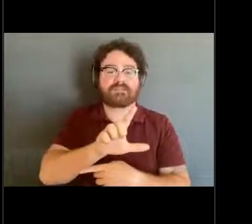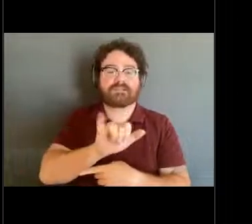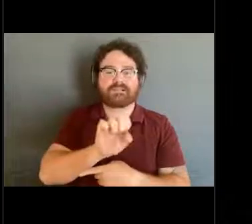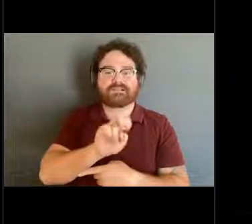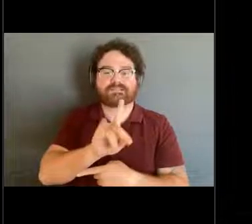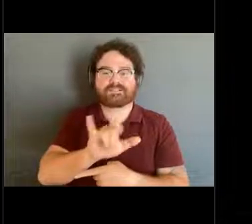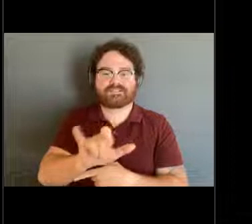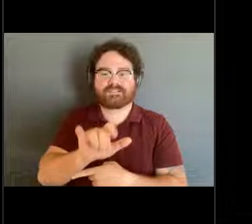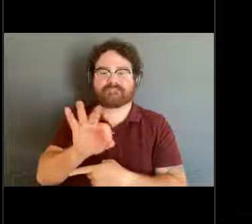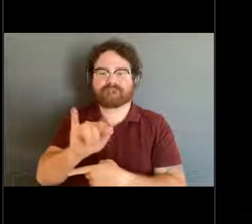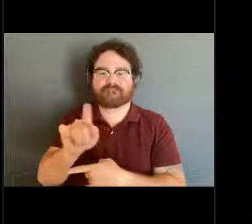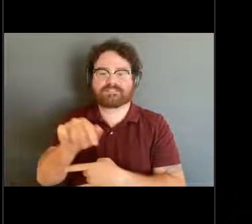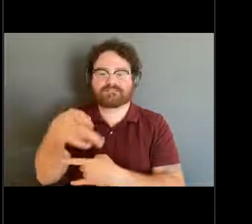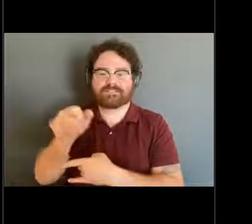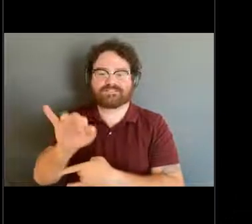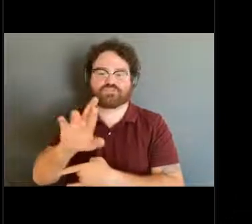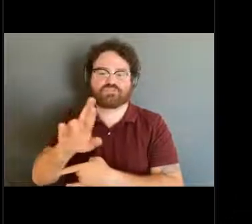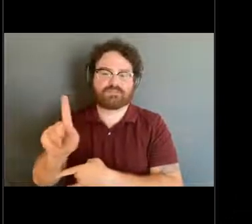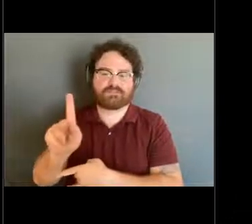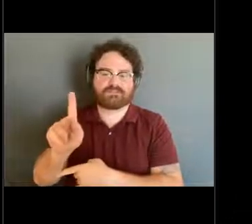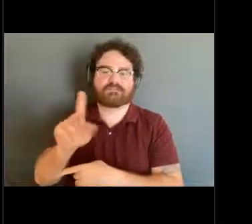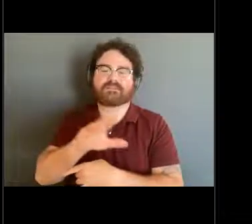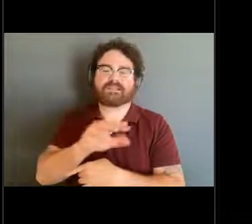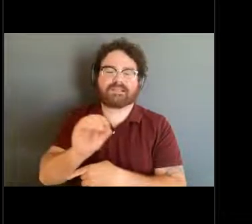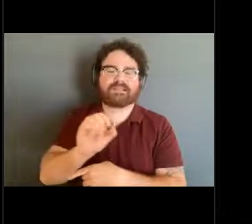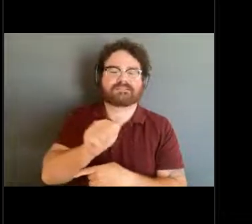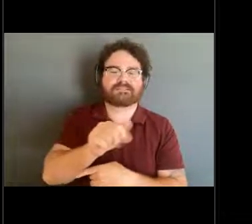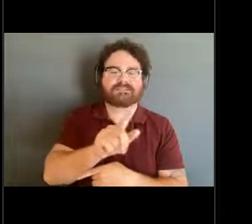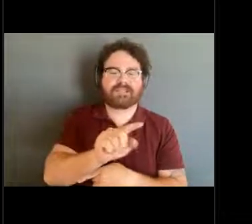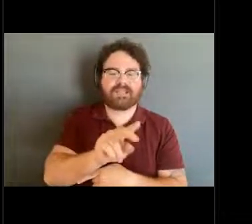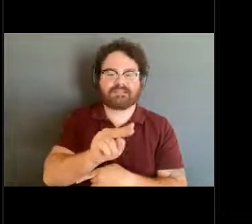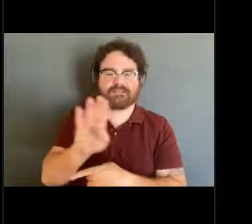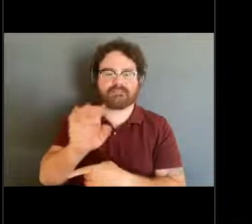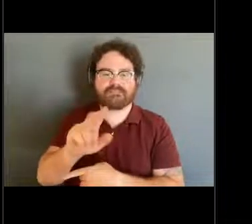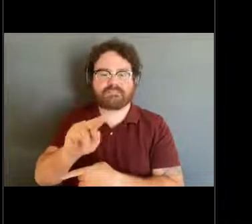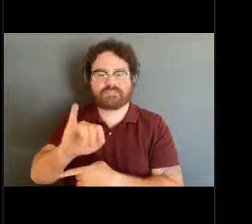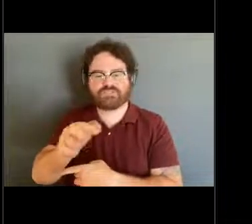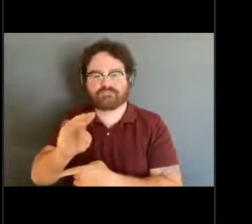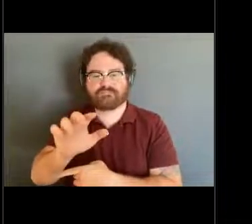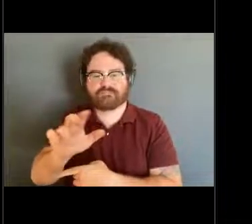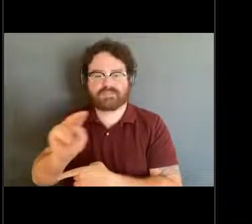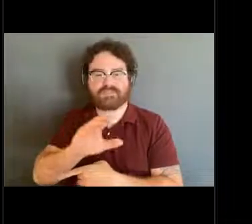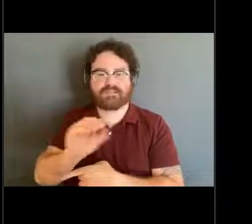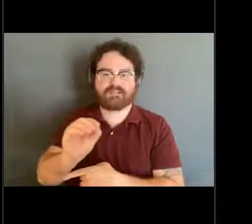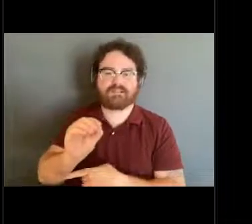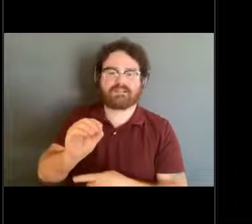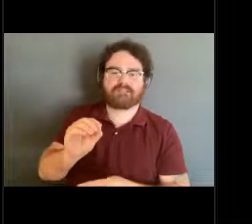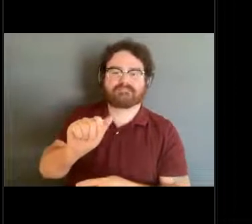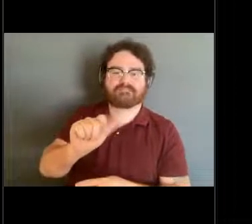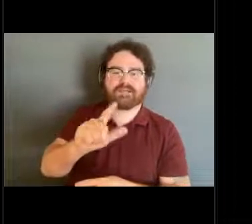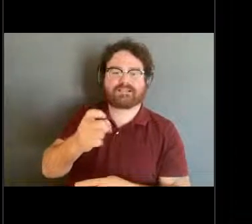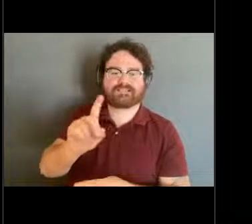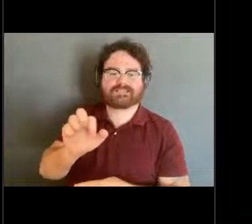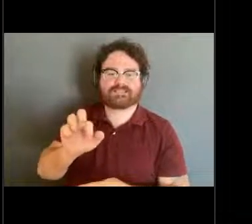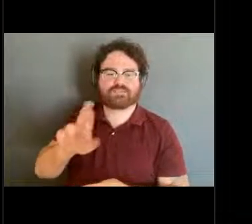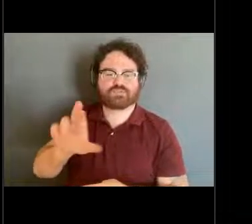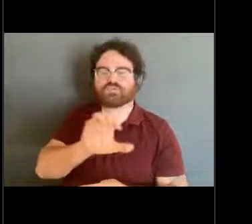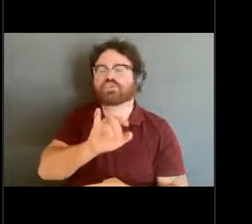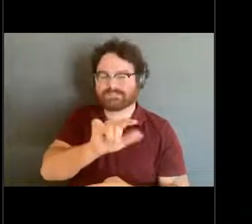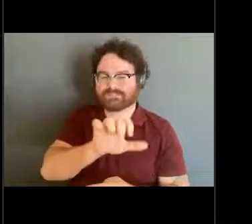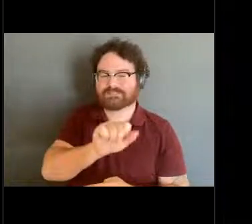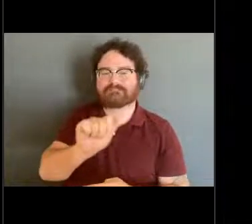Lakes Research, Stan Benjamin and Curtis Alexander from Global Systems Laboratory, Eric